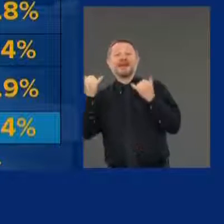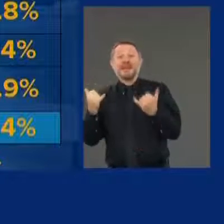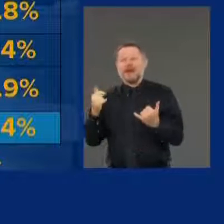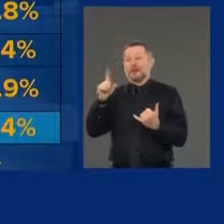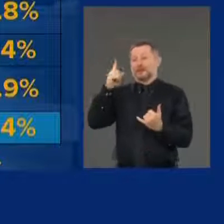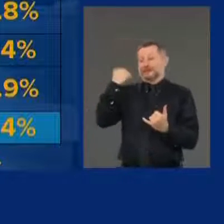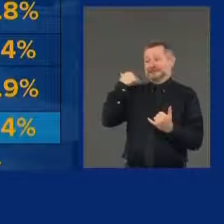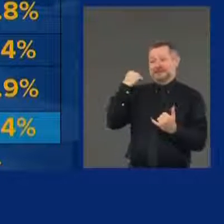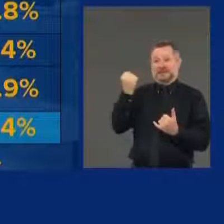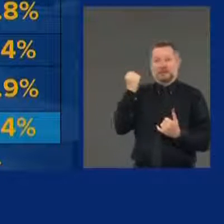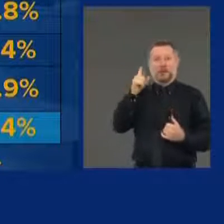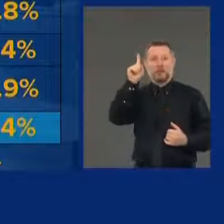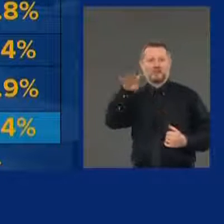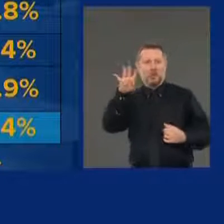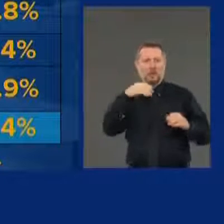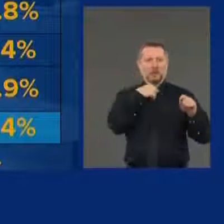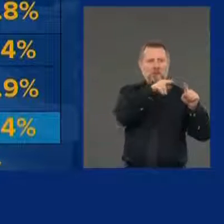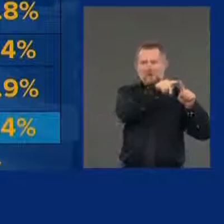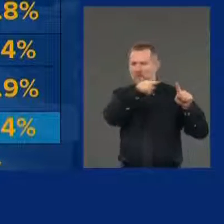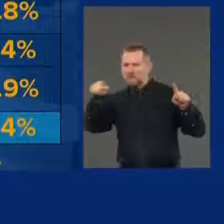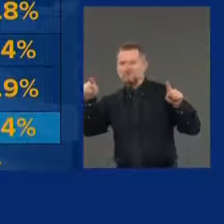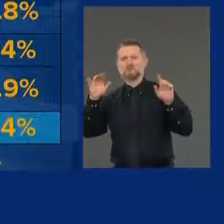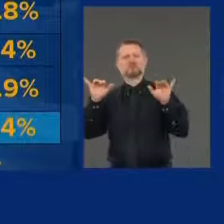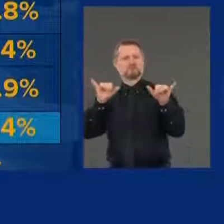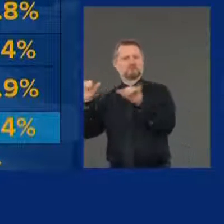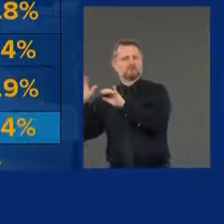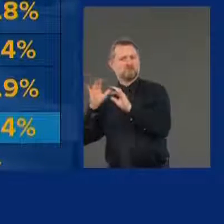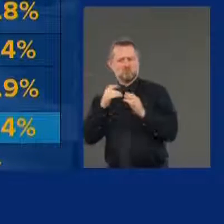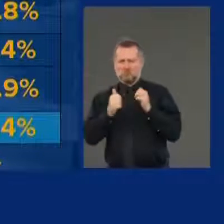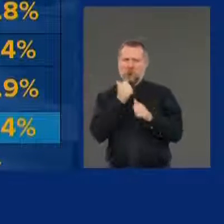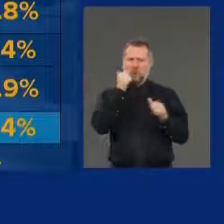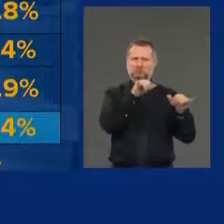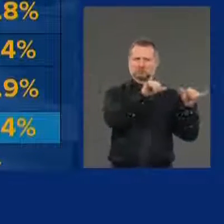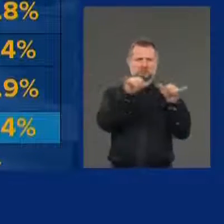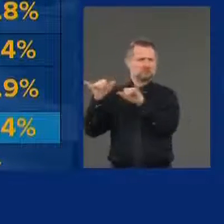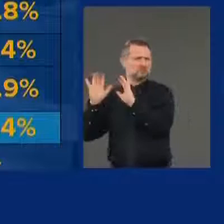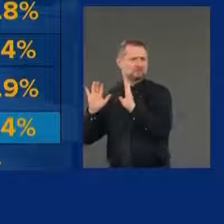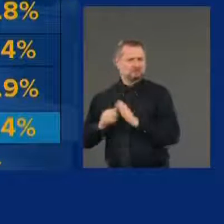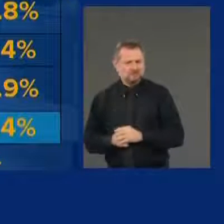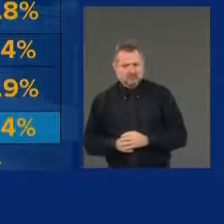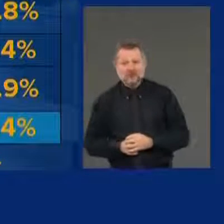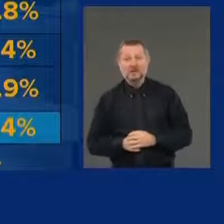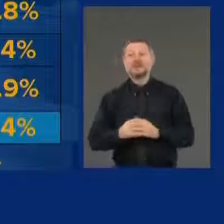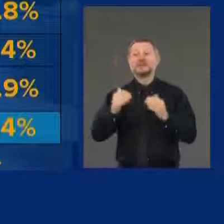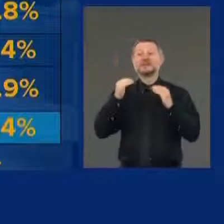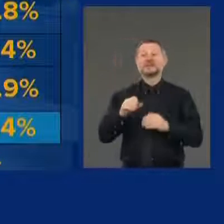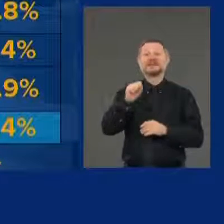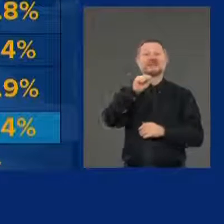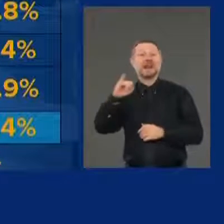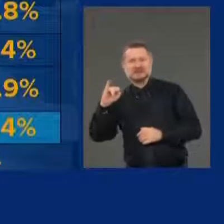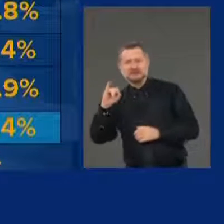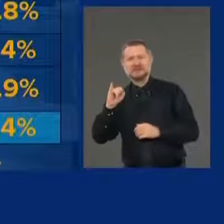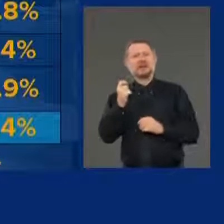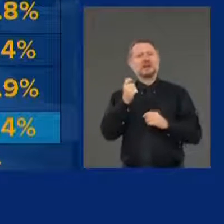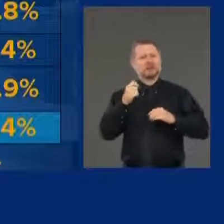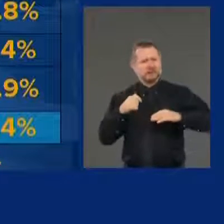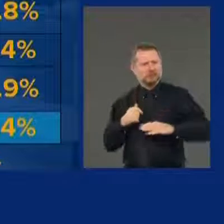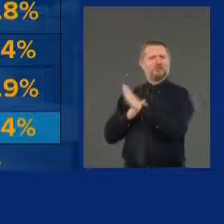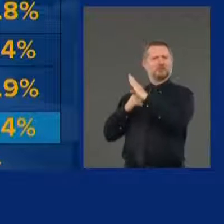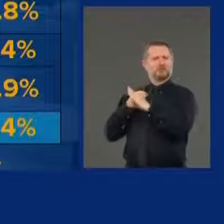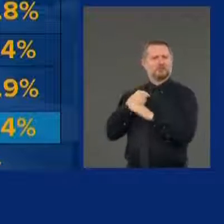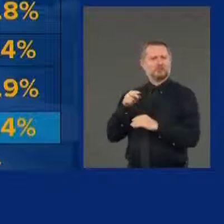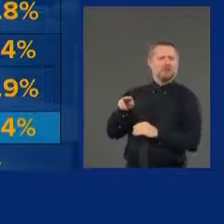basically consistent all across the board. Staten Island, you have a tick up. That can